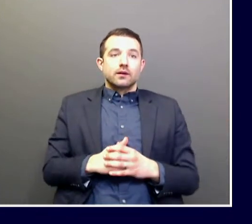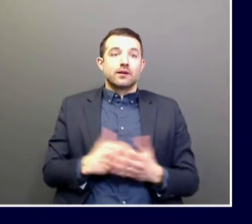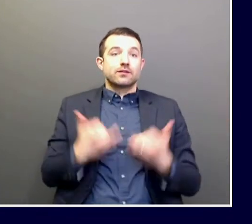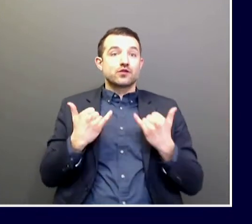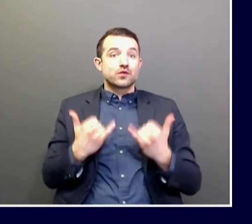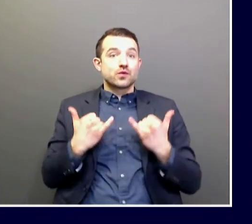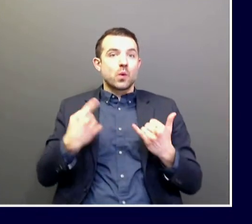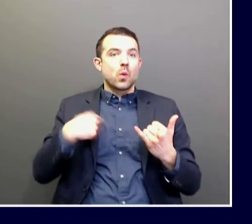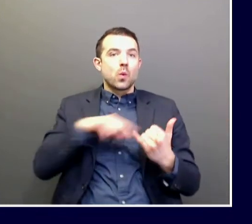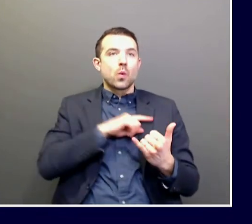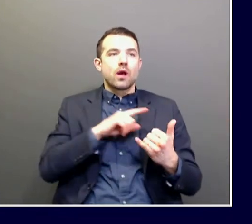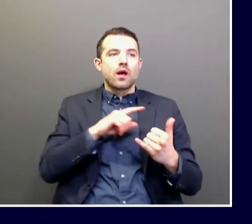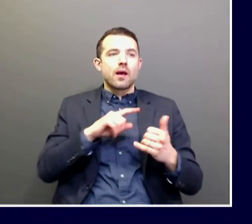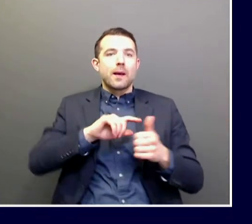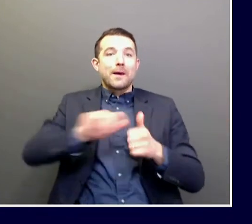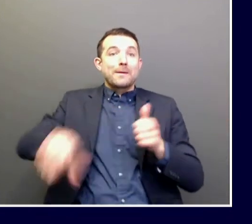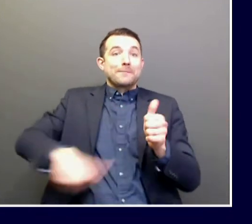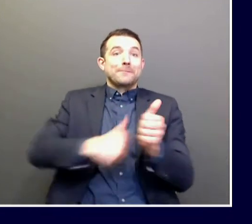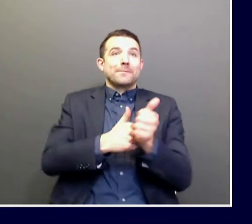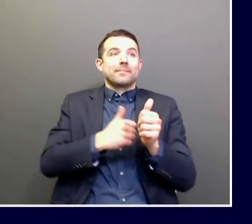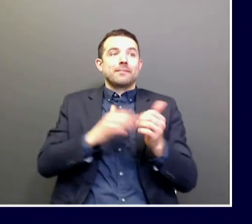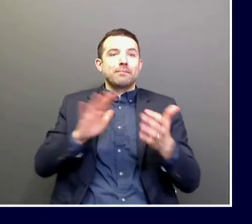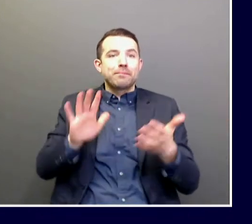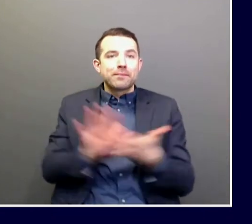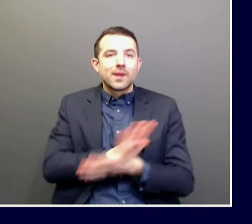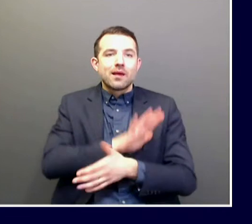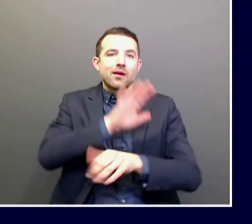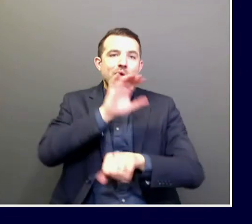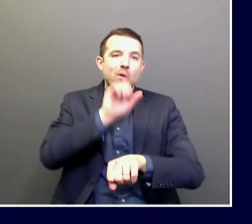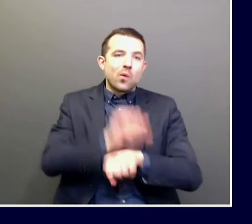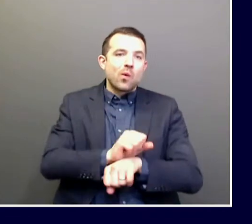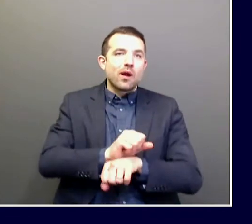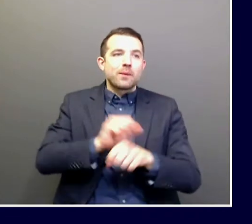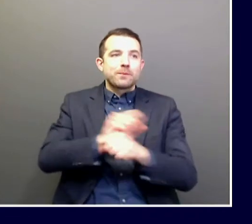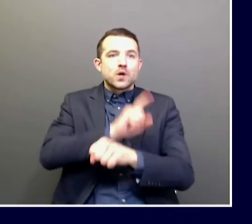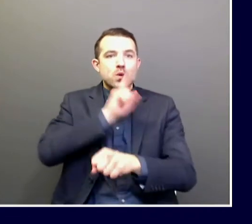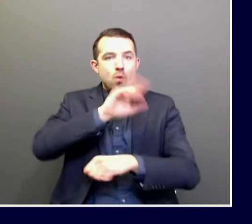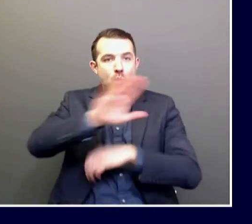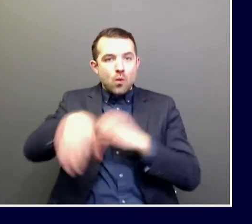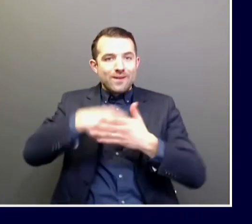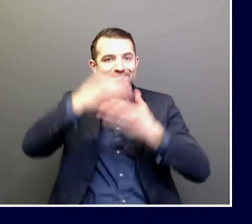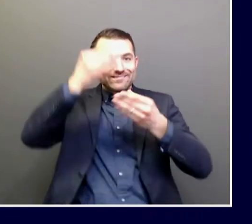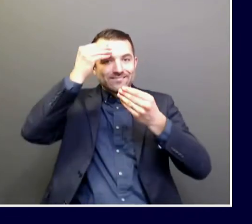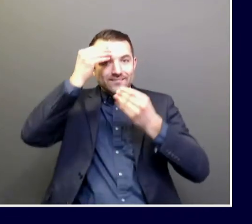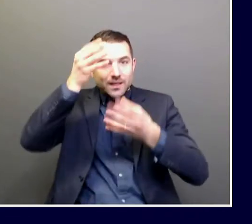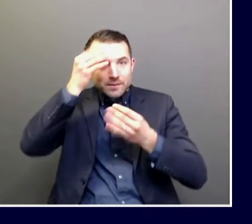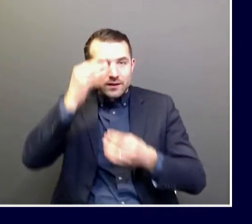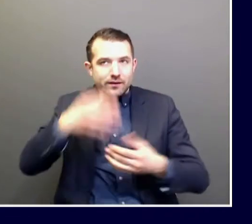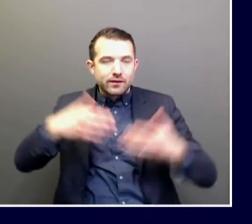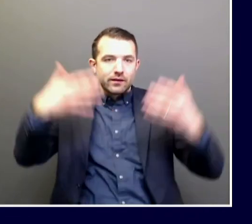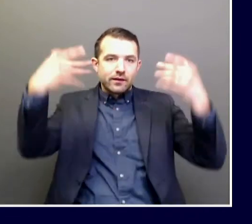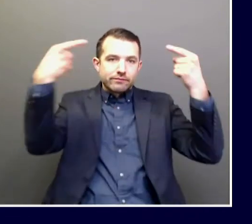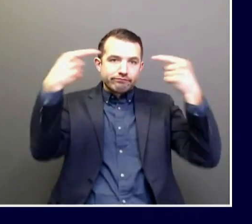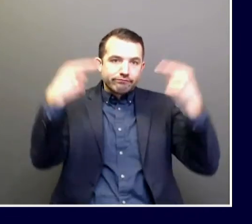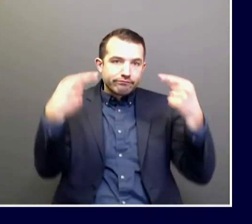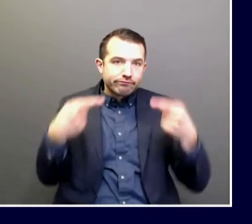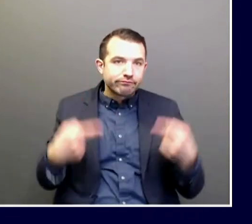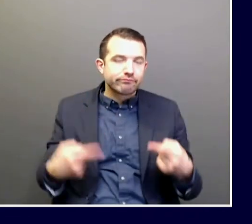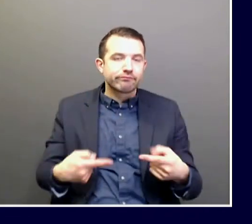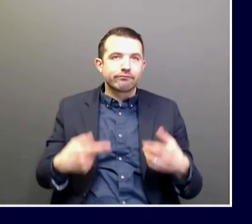end process of converting a positive lab result into a case.